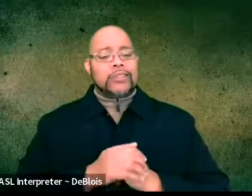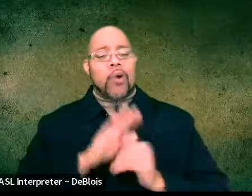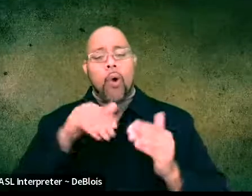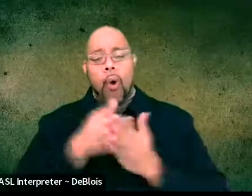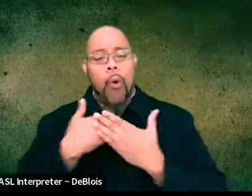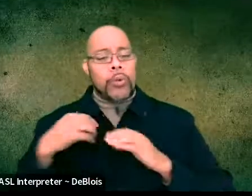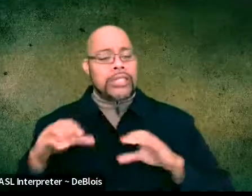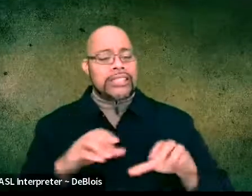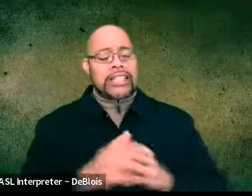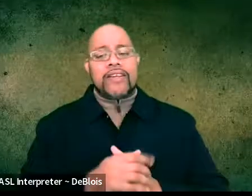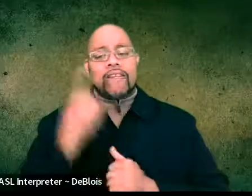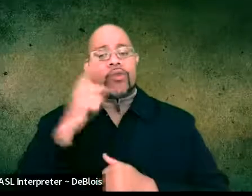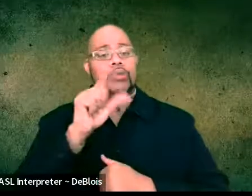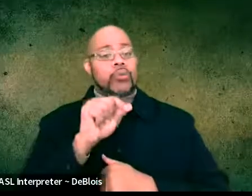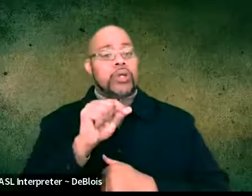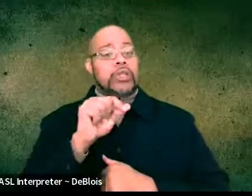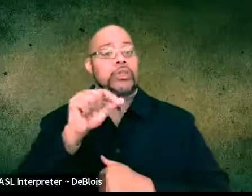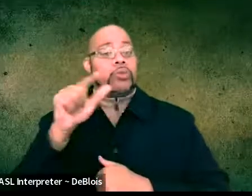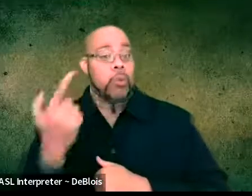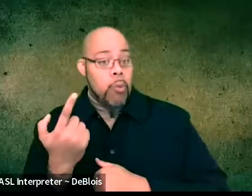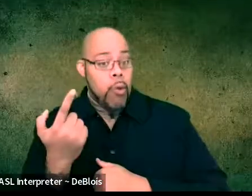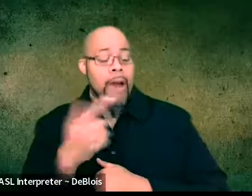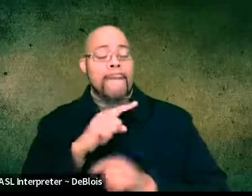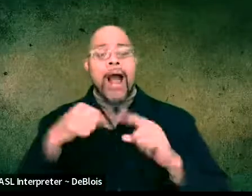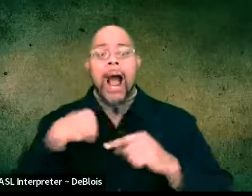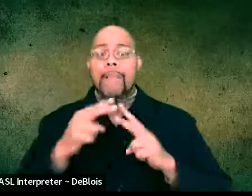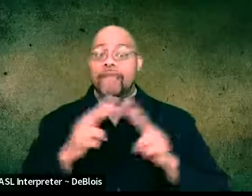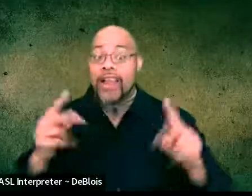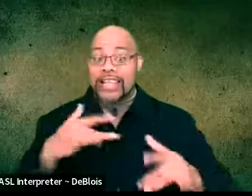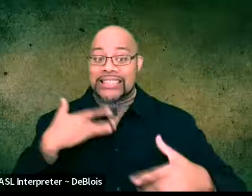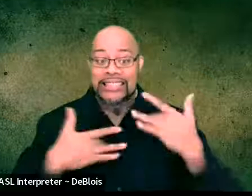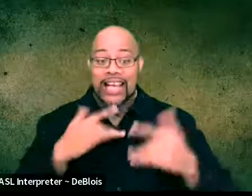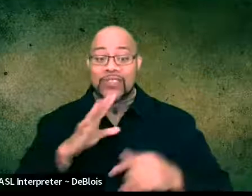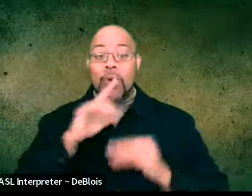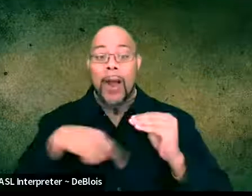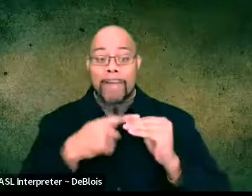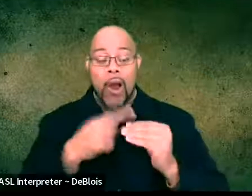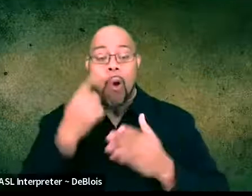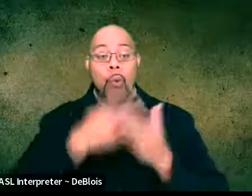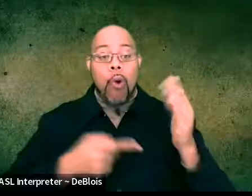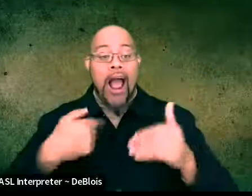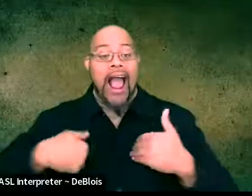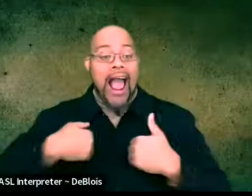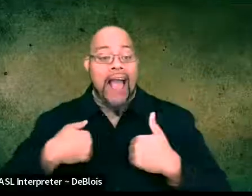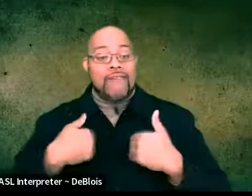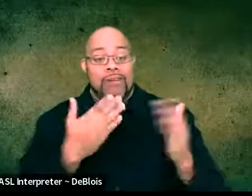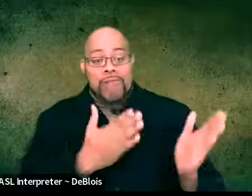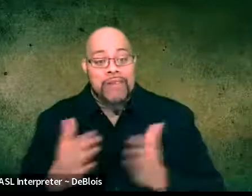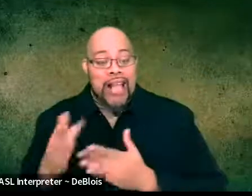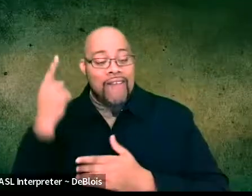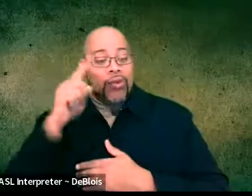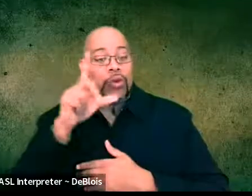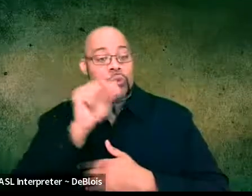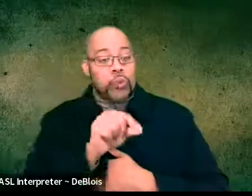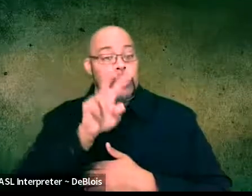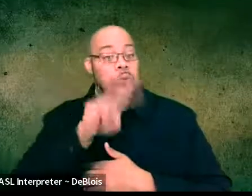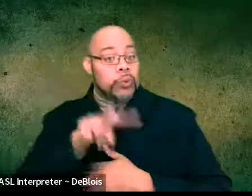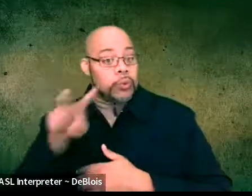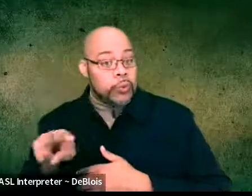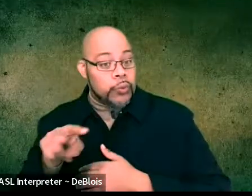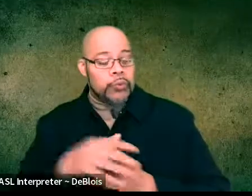we did for 2021, but I'm very excited to talk about what we have going on for